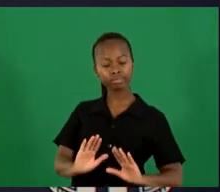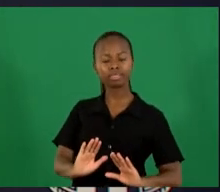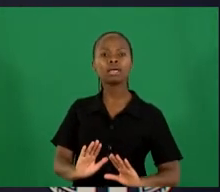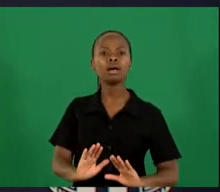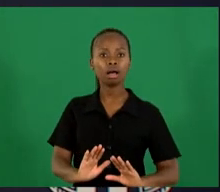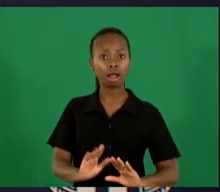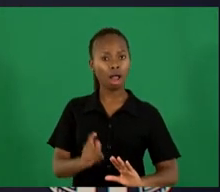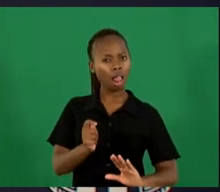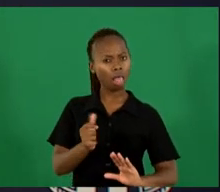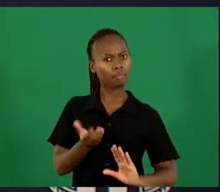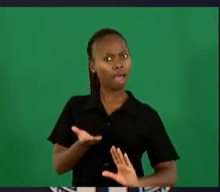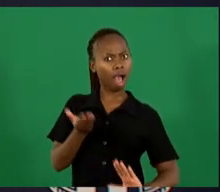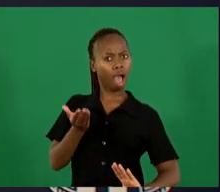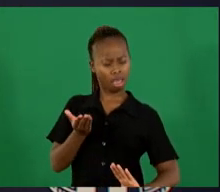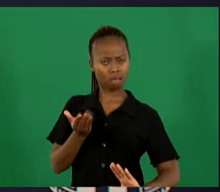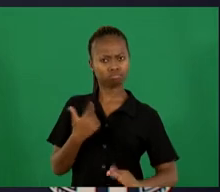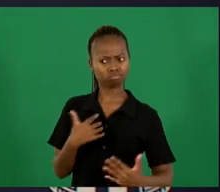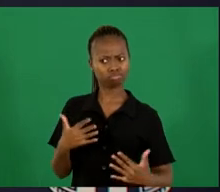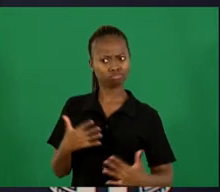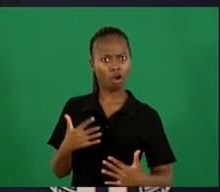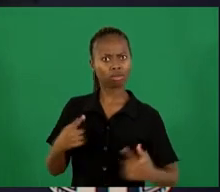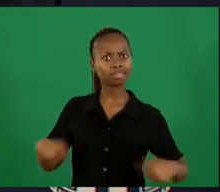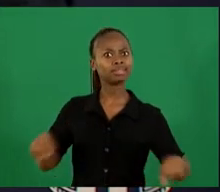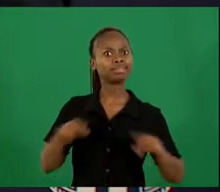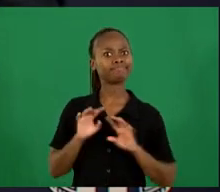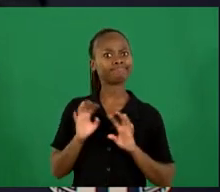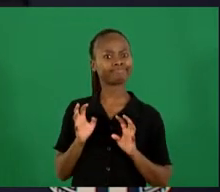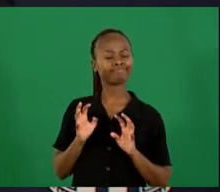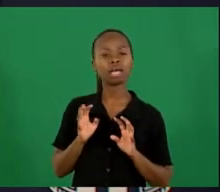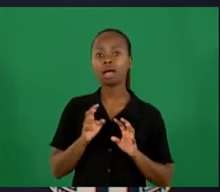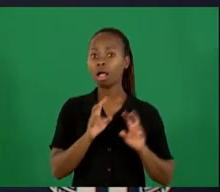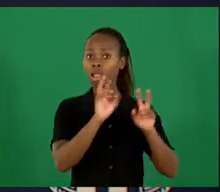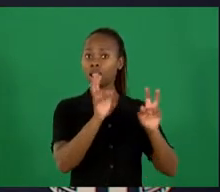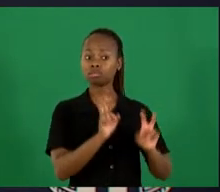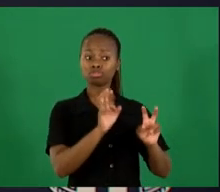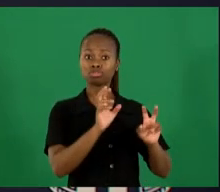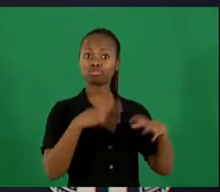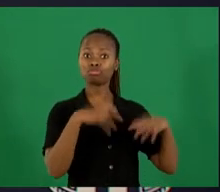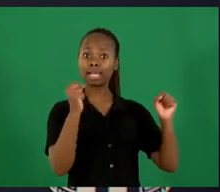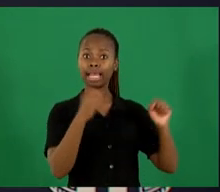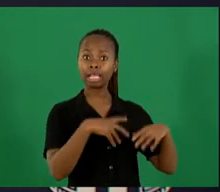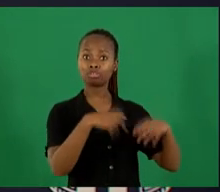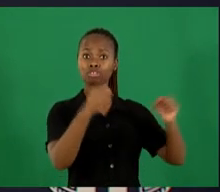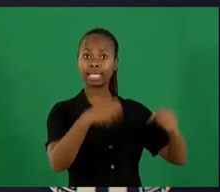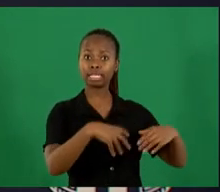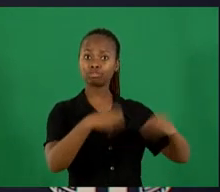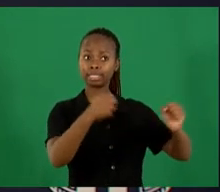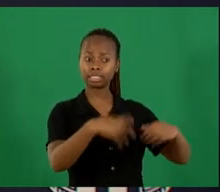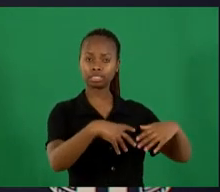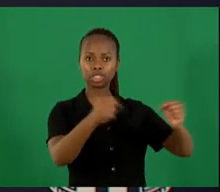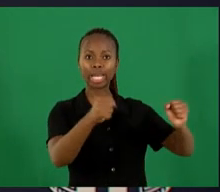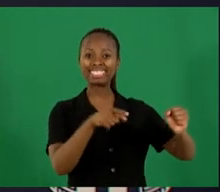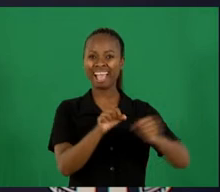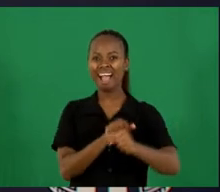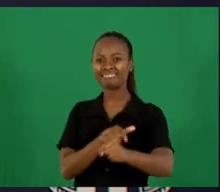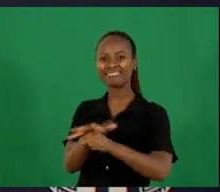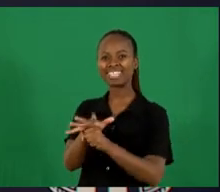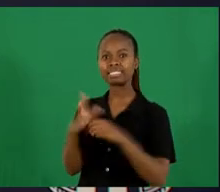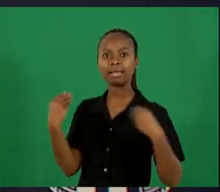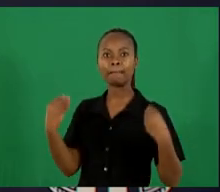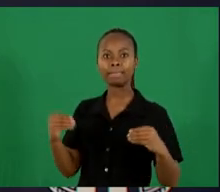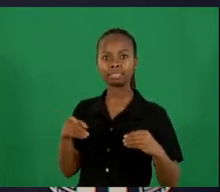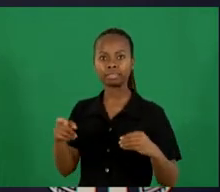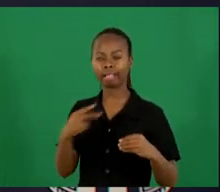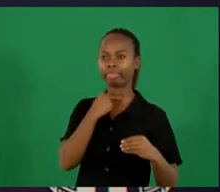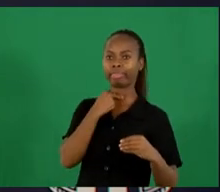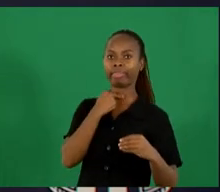surprise higher. Load shedding may have broader price effects on the cost of doing business and the cost of